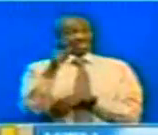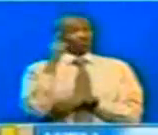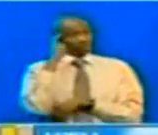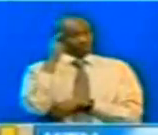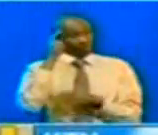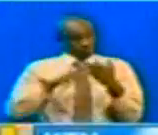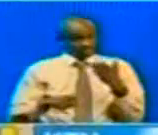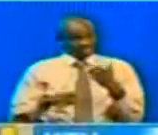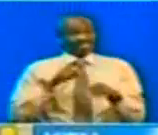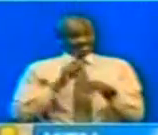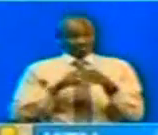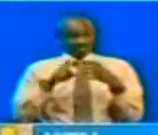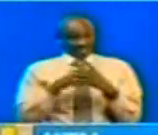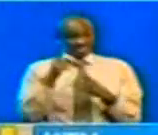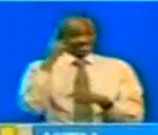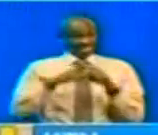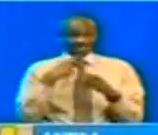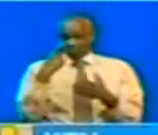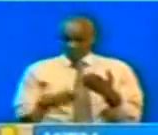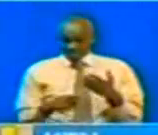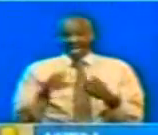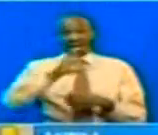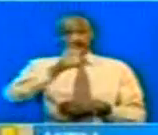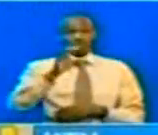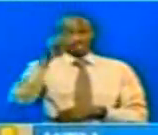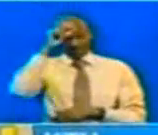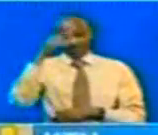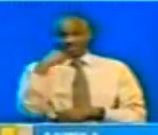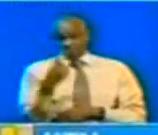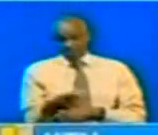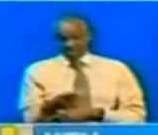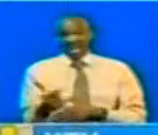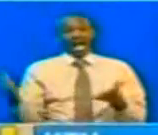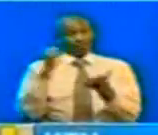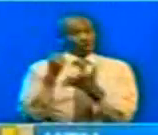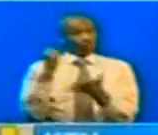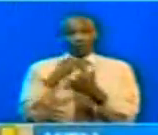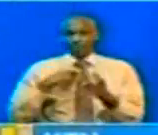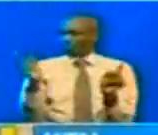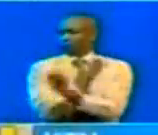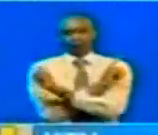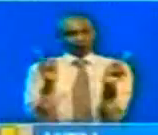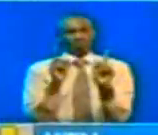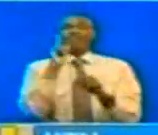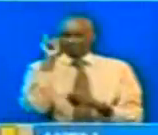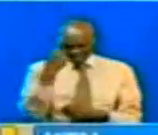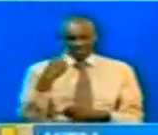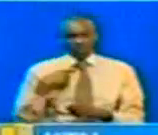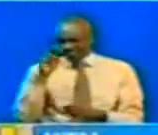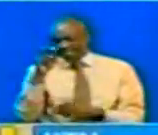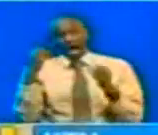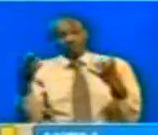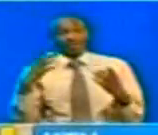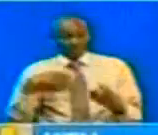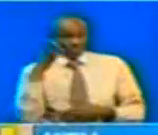remember at the beginning of this year, we got into an agreement with the county government to freeze recruitment until we finish the capacity, so that if